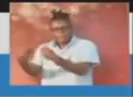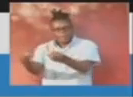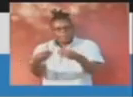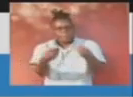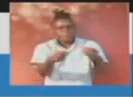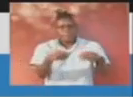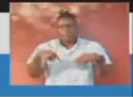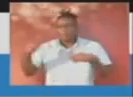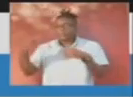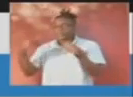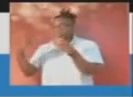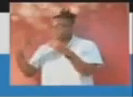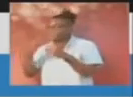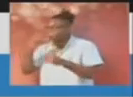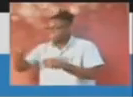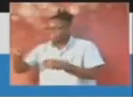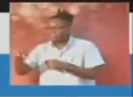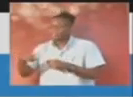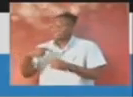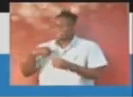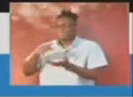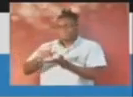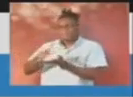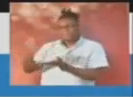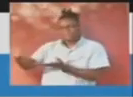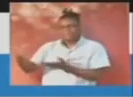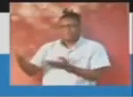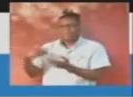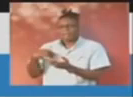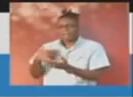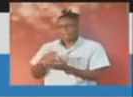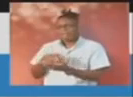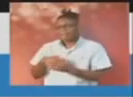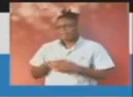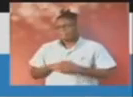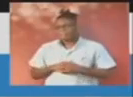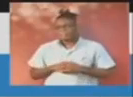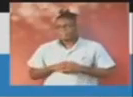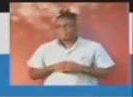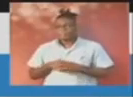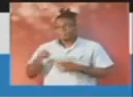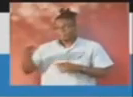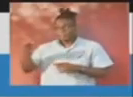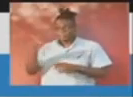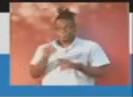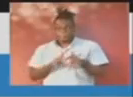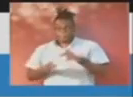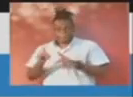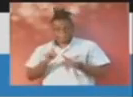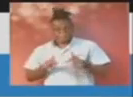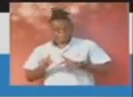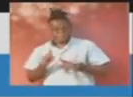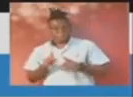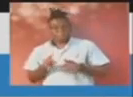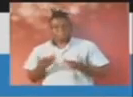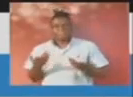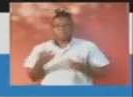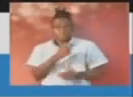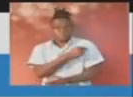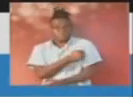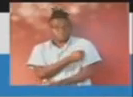being housed there? So, patients who will be discharged from the hospitals with mild to moderate